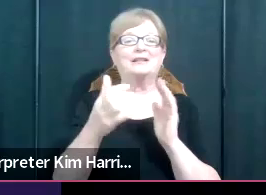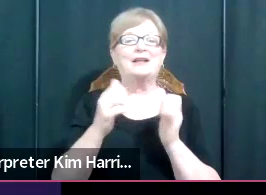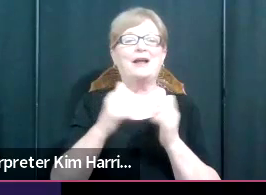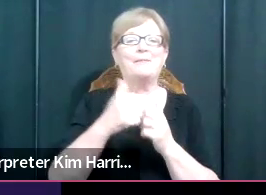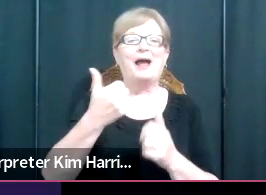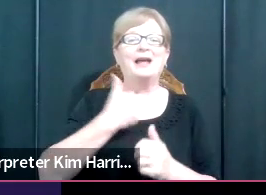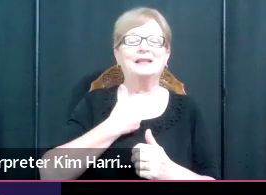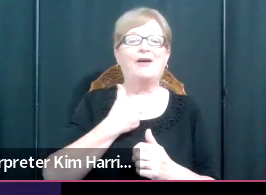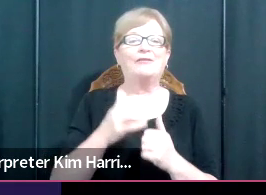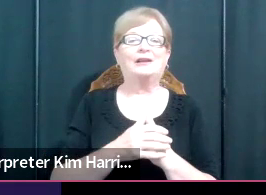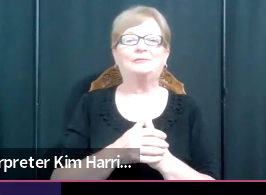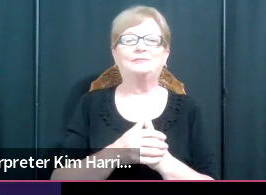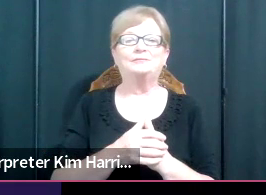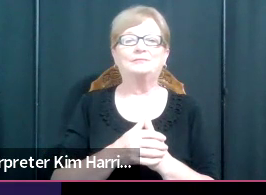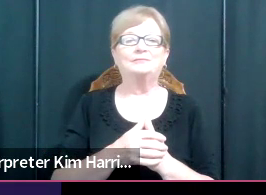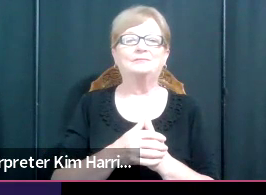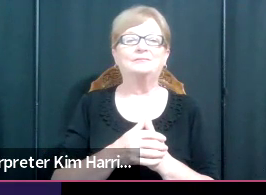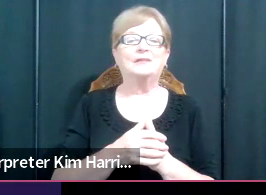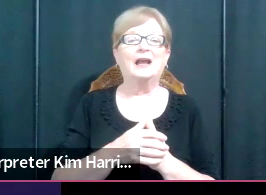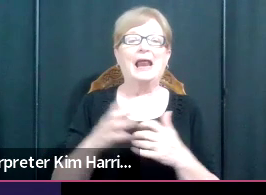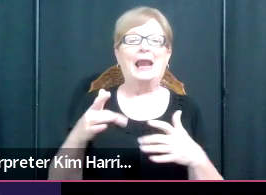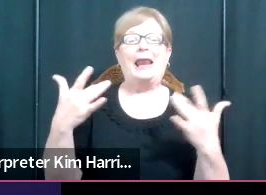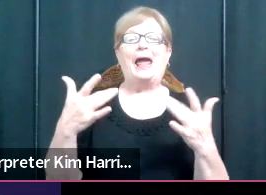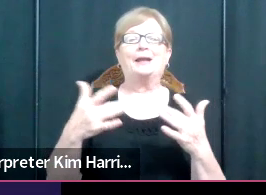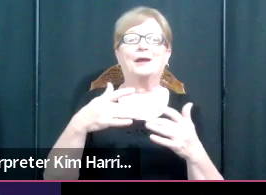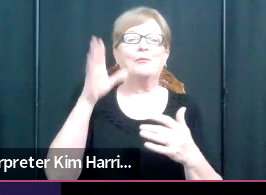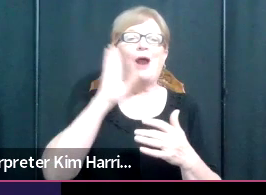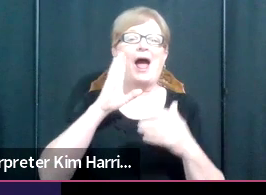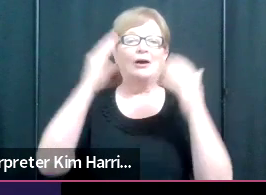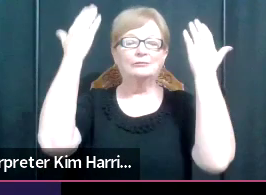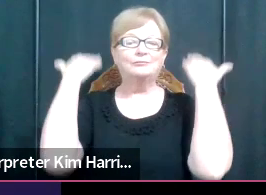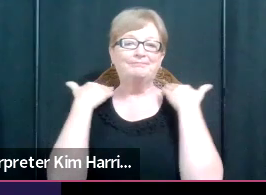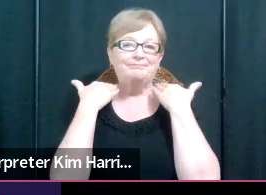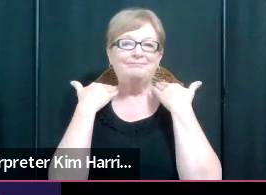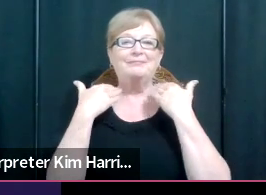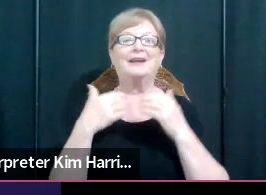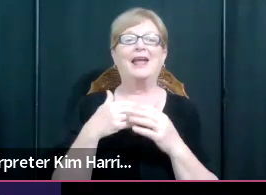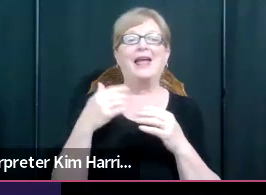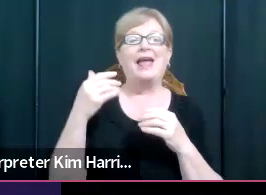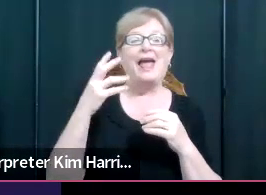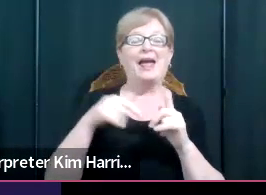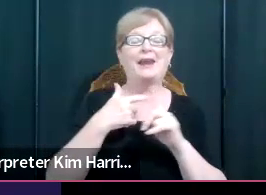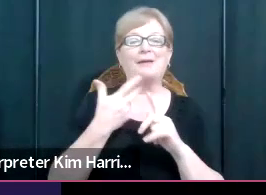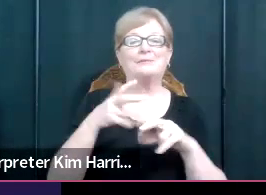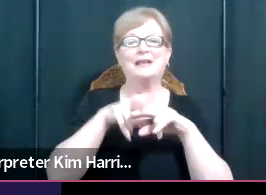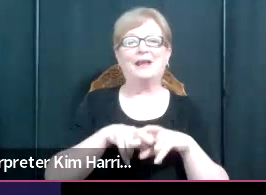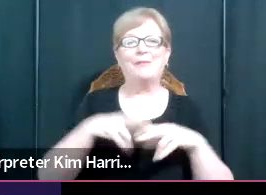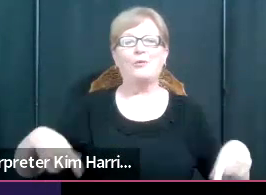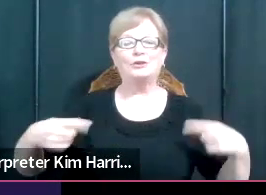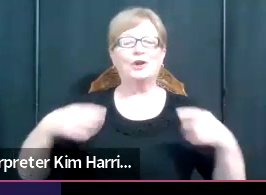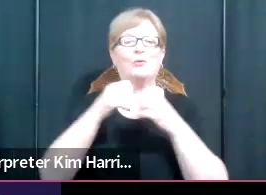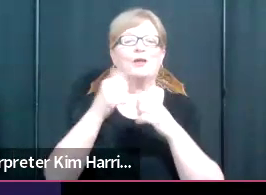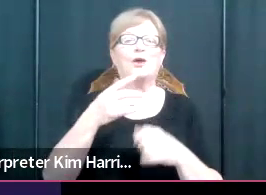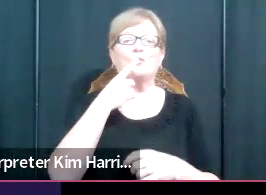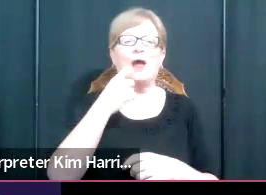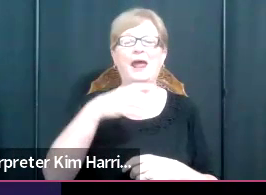I have light brown, shoulder length hair. I'm sitting in my wheelchair with a red and black shirt,